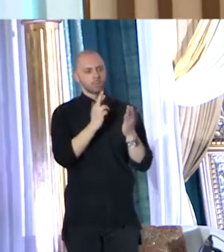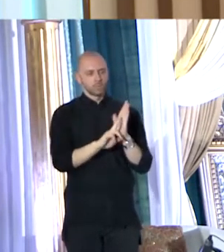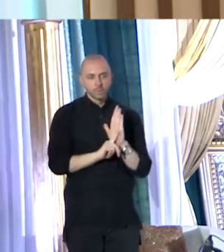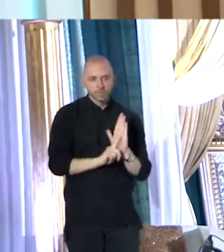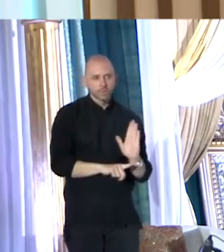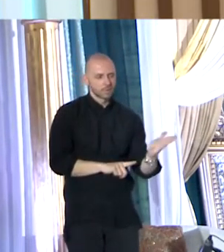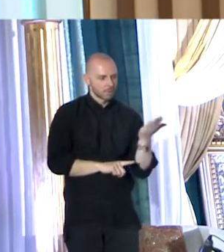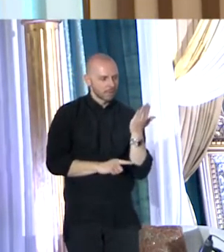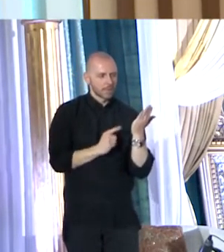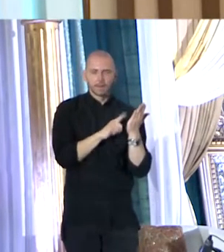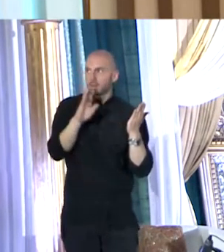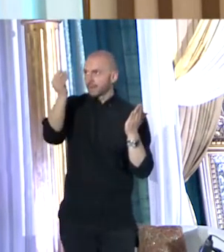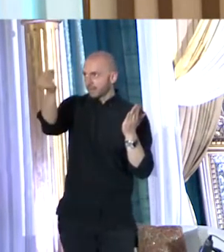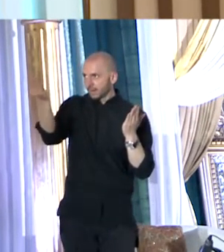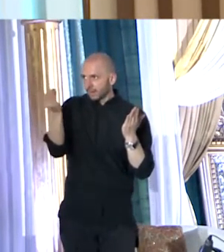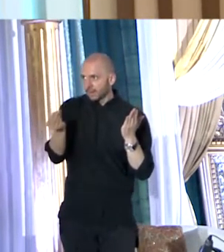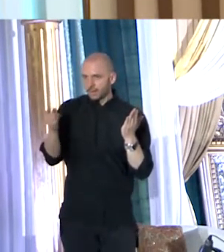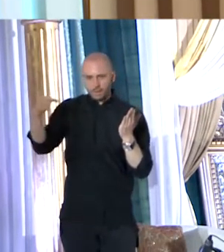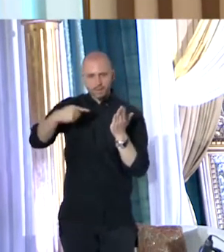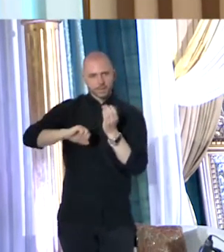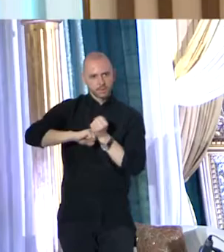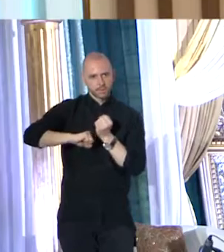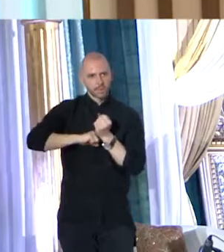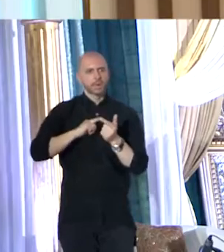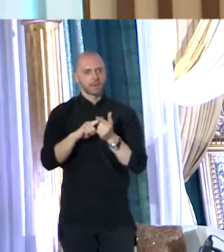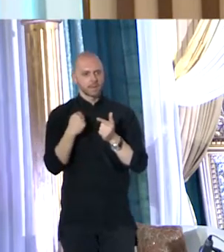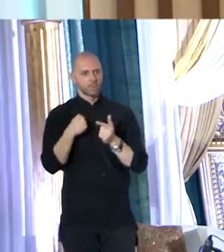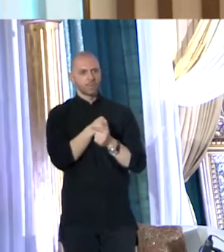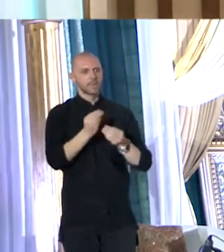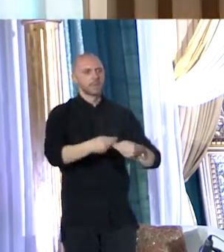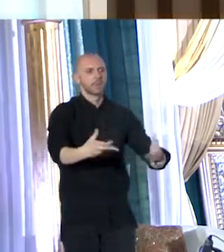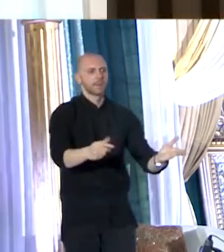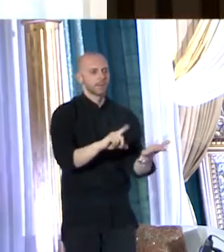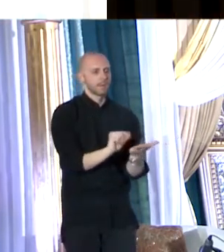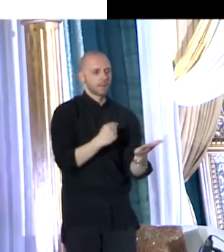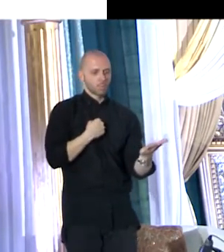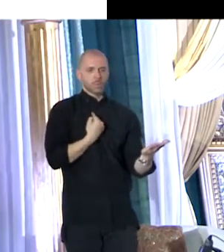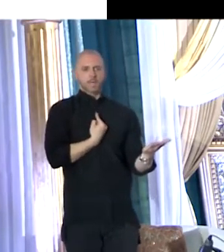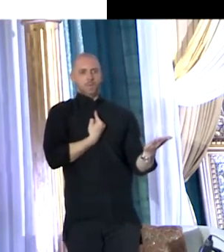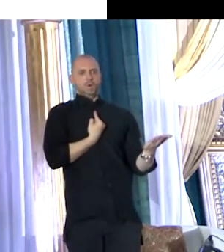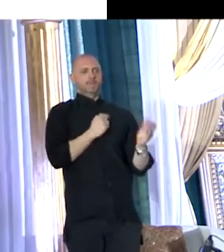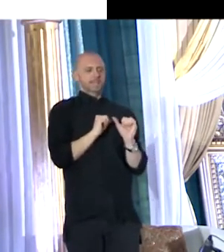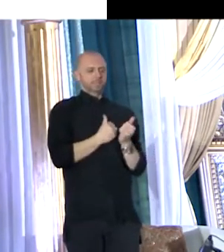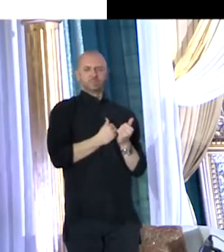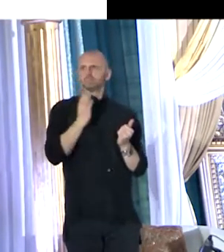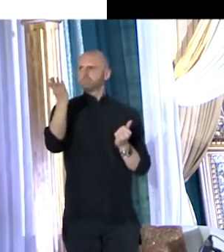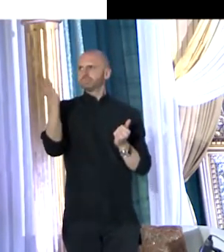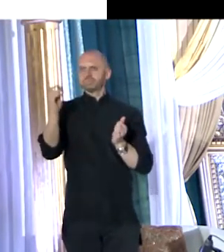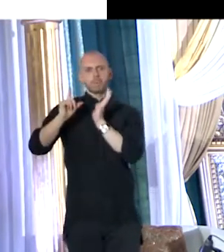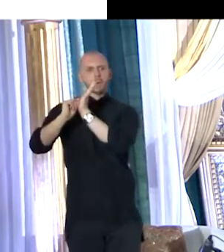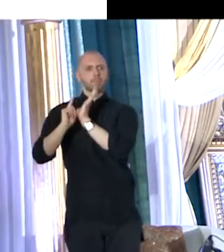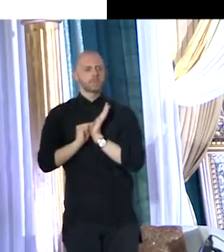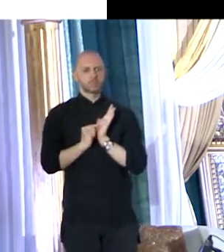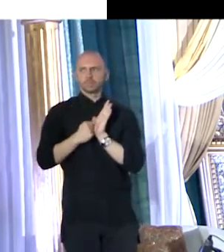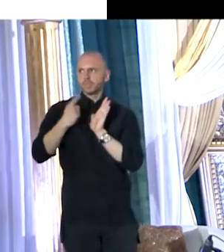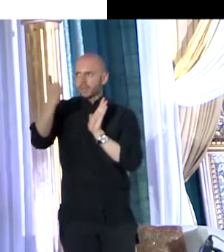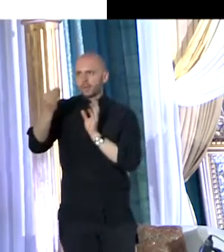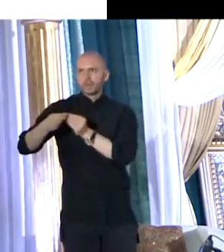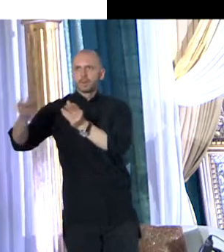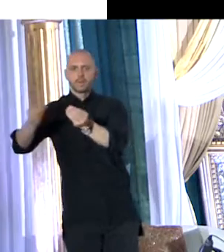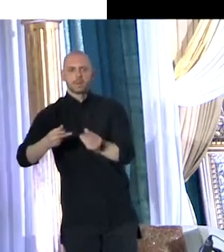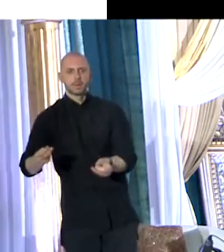and used by others, not just ourselves. The themes that we covered in this study